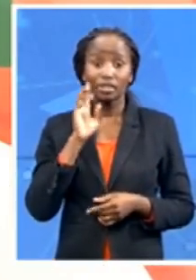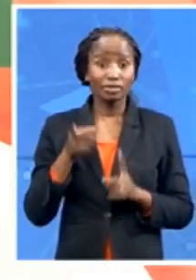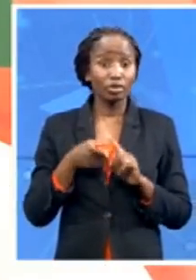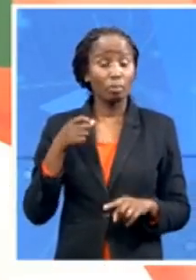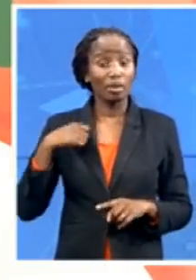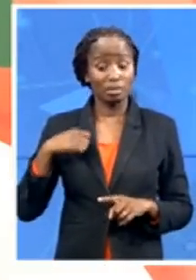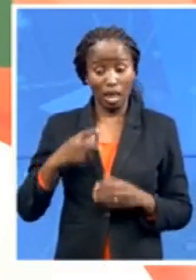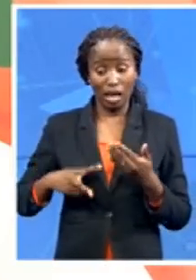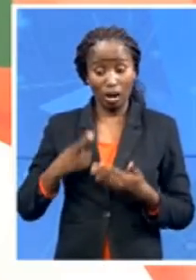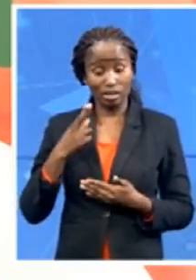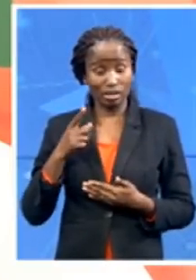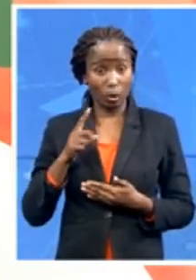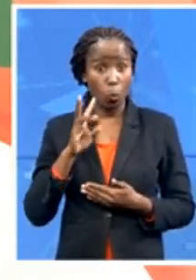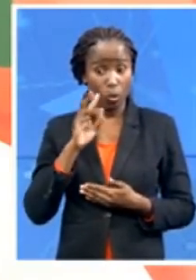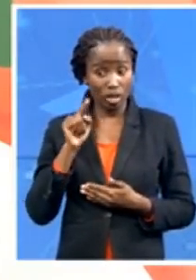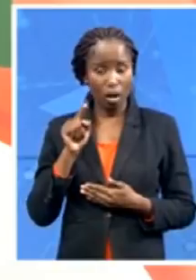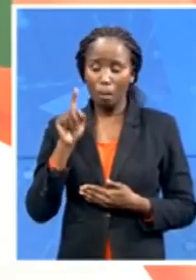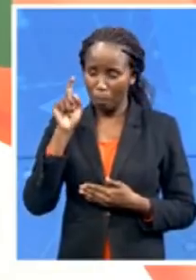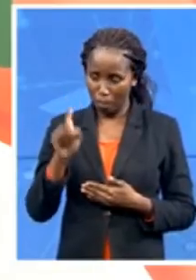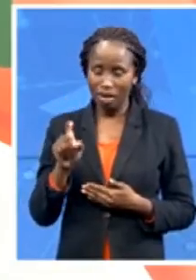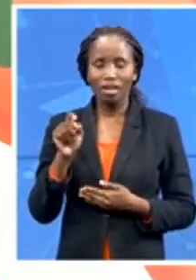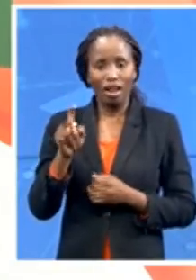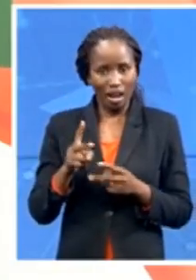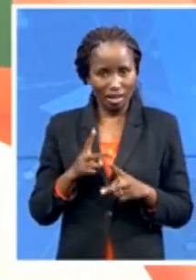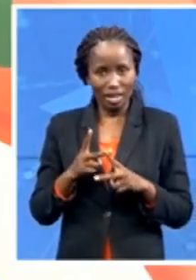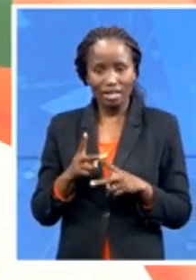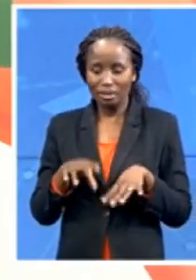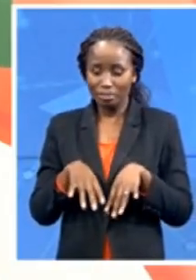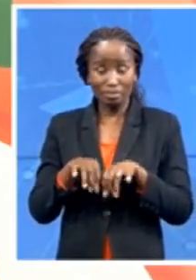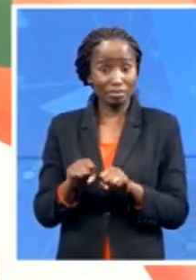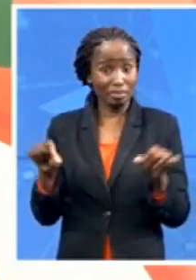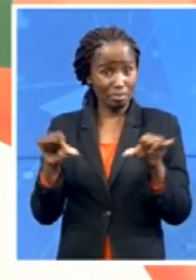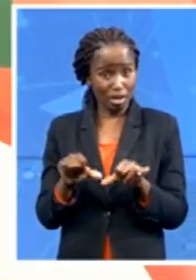makaphinde iyophathwa ngomasipala, because bazakwazi ke ngoku